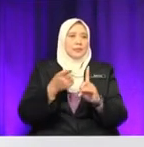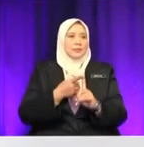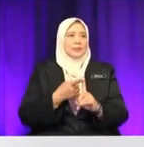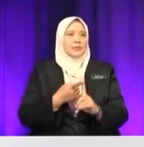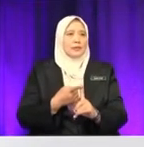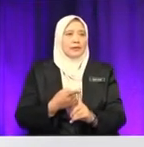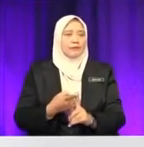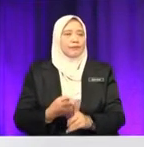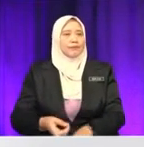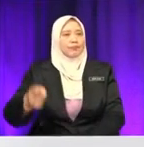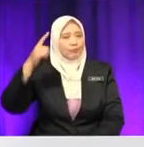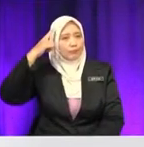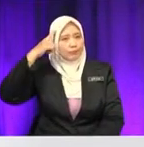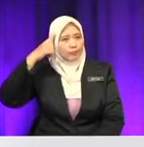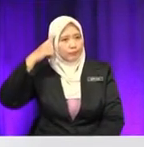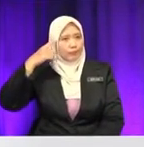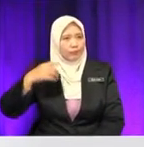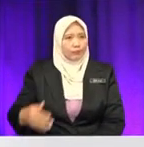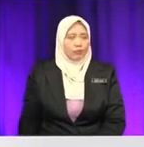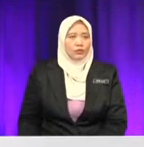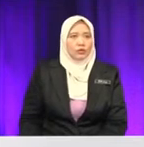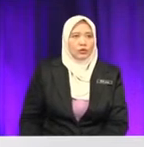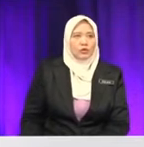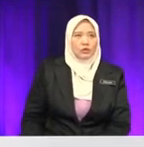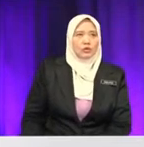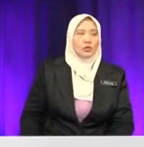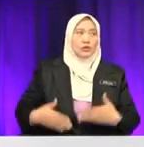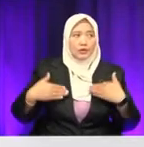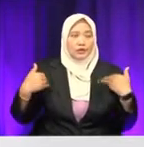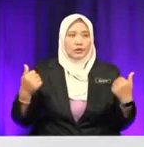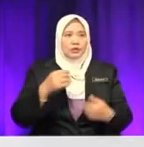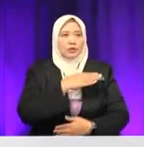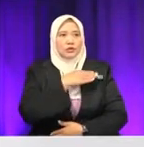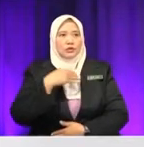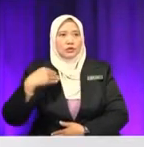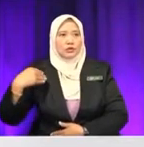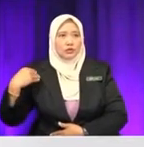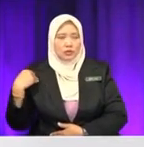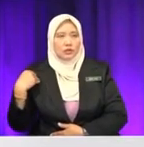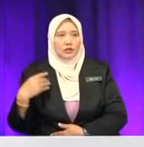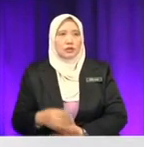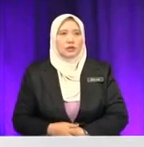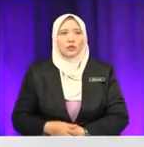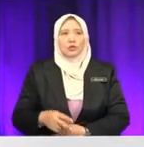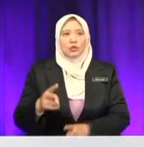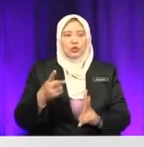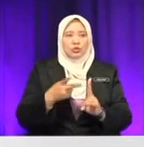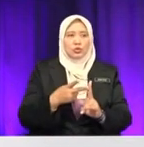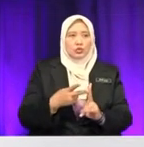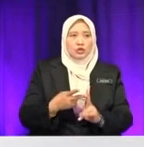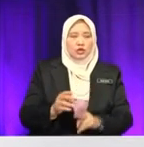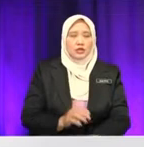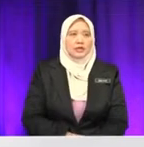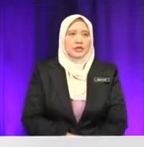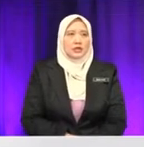depression. Okay, Faisal. I will choose causes trauma and causes sleeping problem. All right. And your